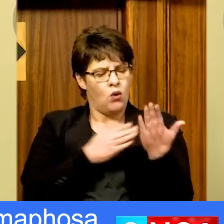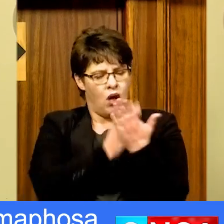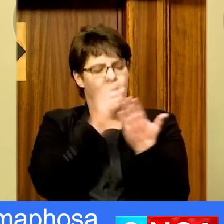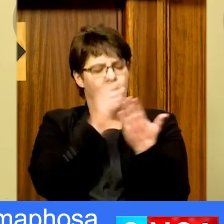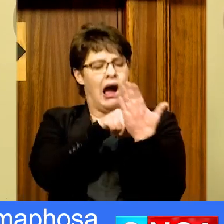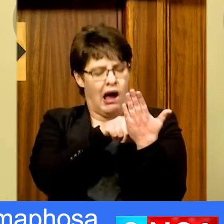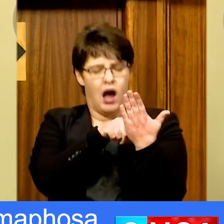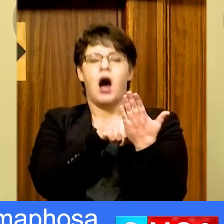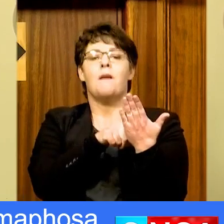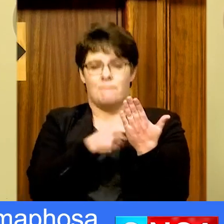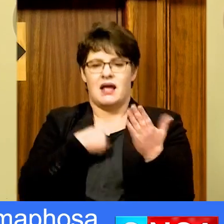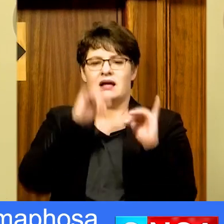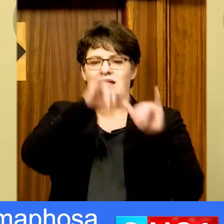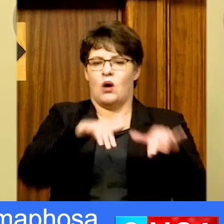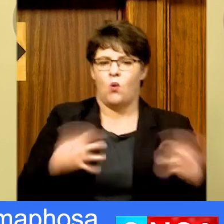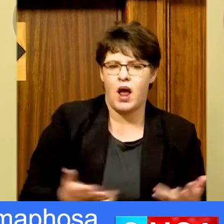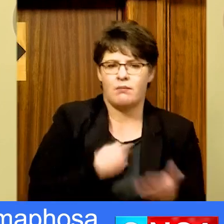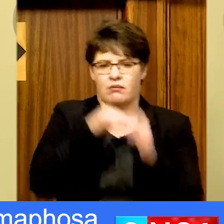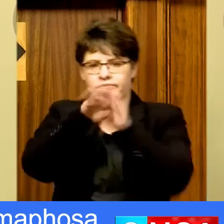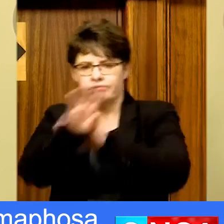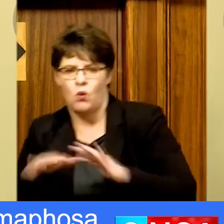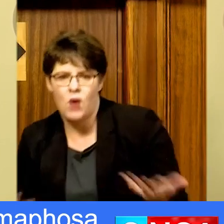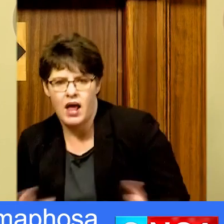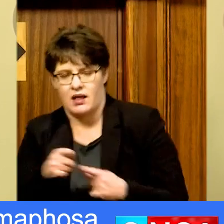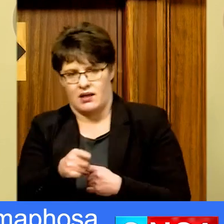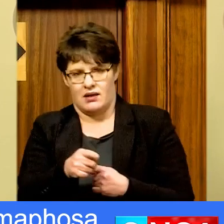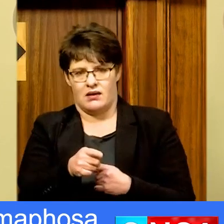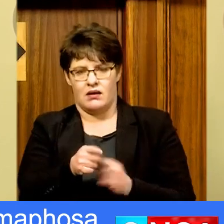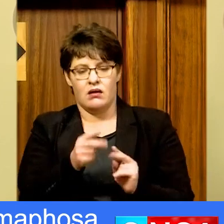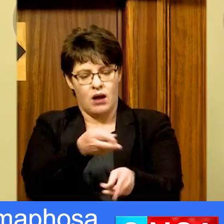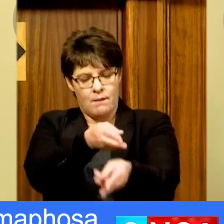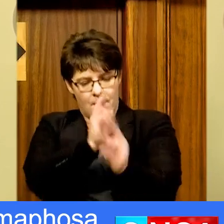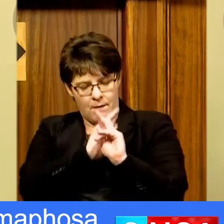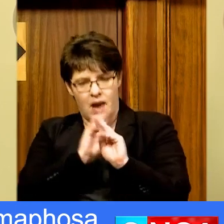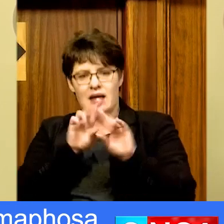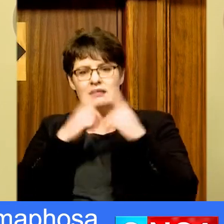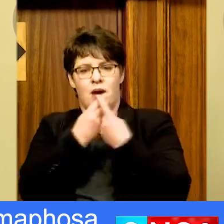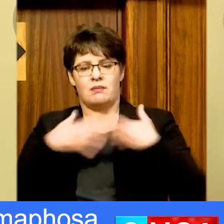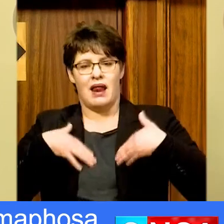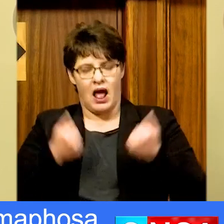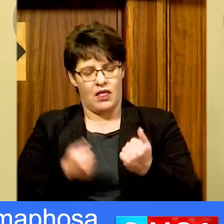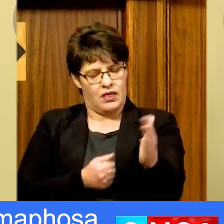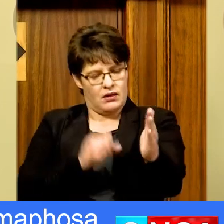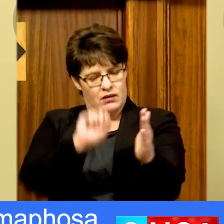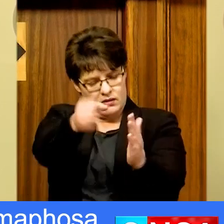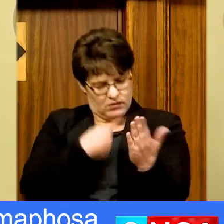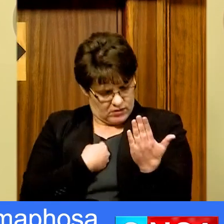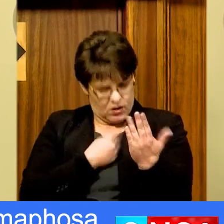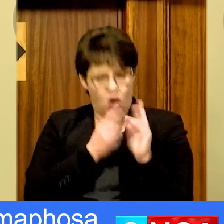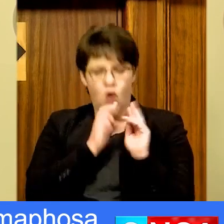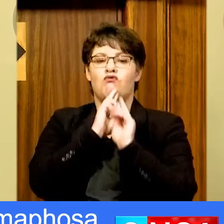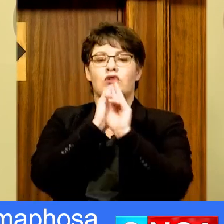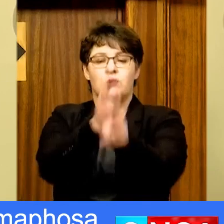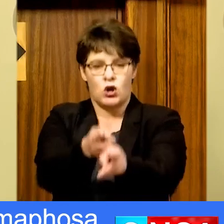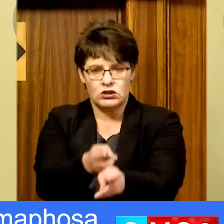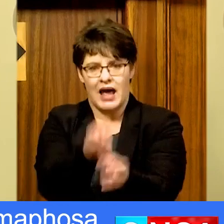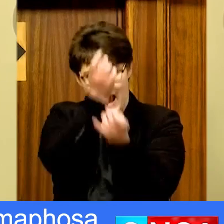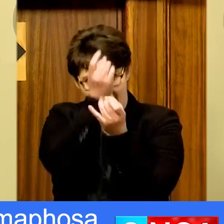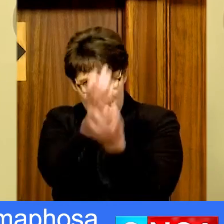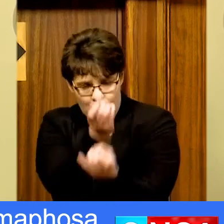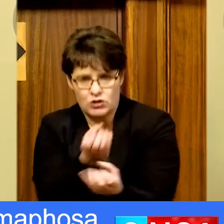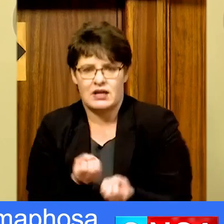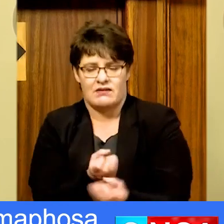platform. By responding to messages from the Department of Health and providing this